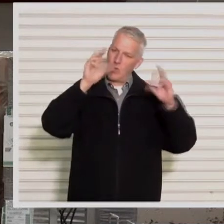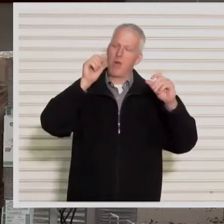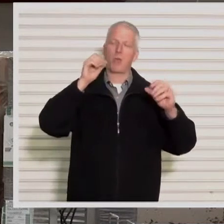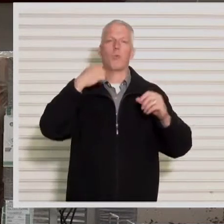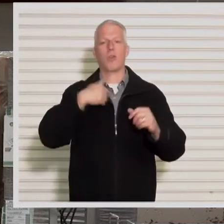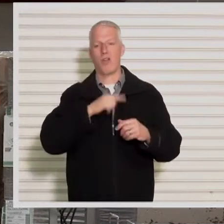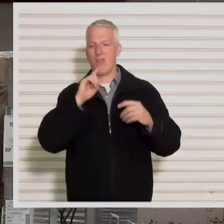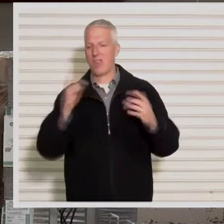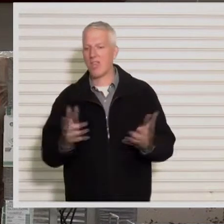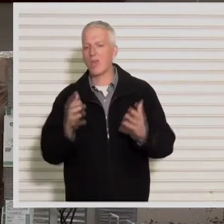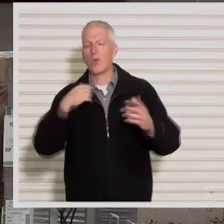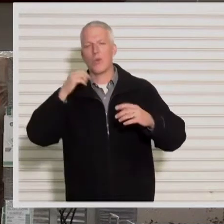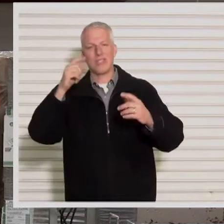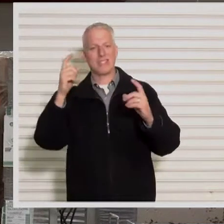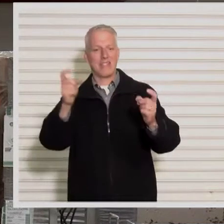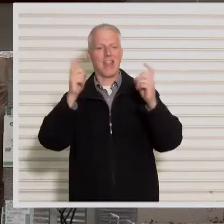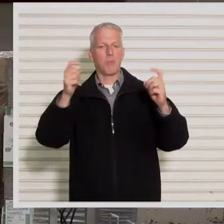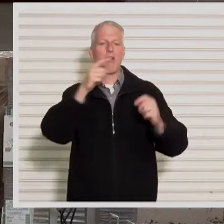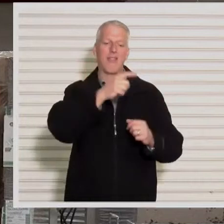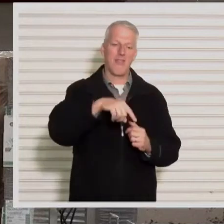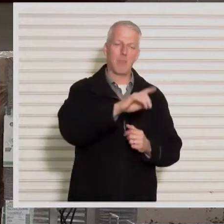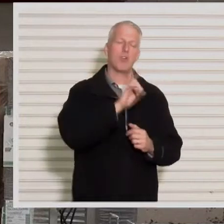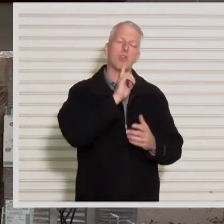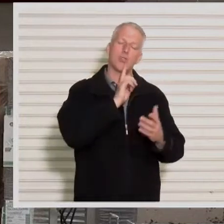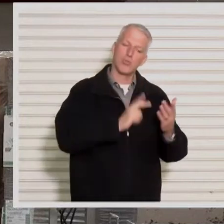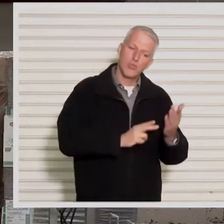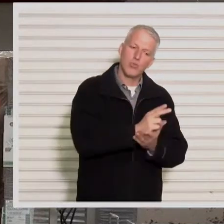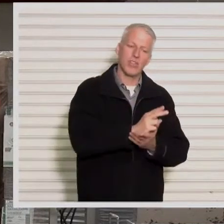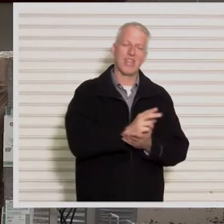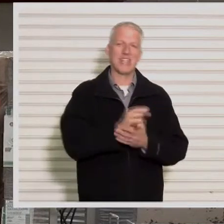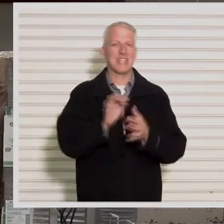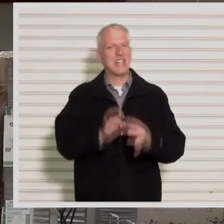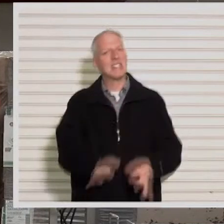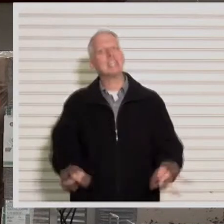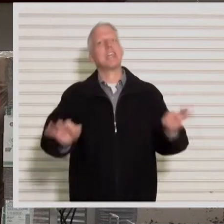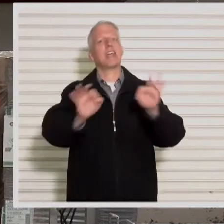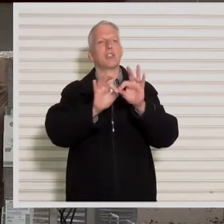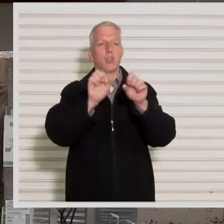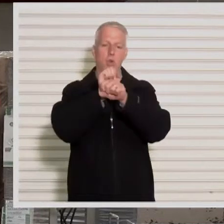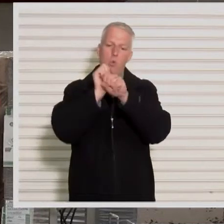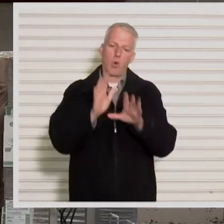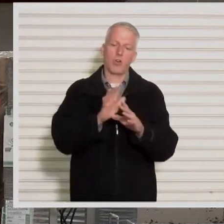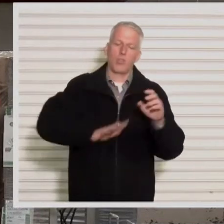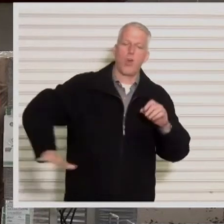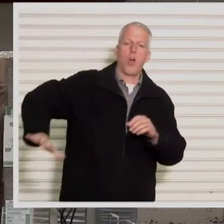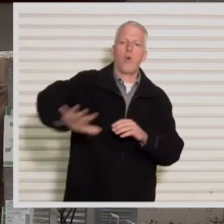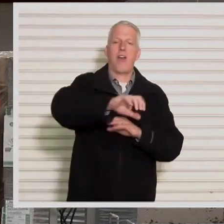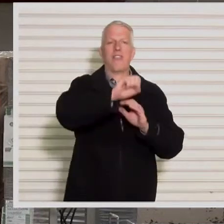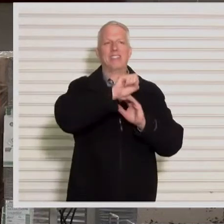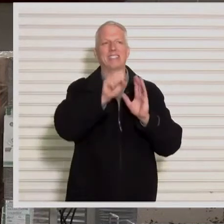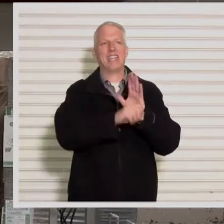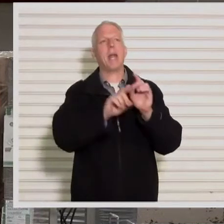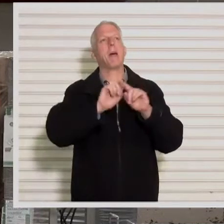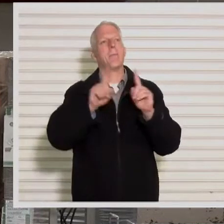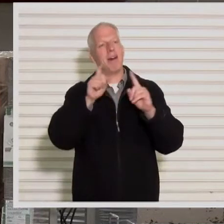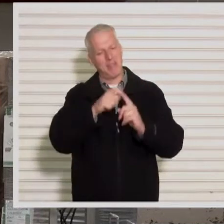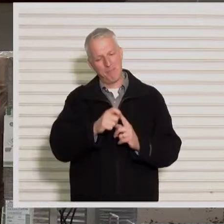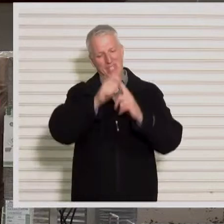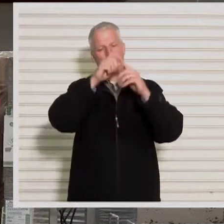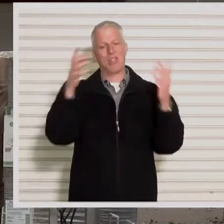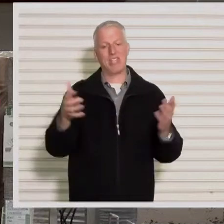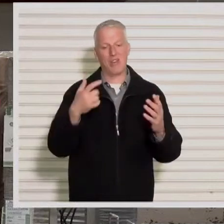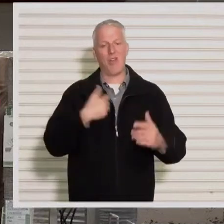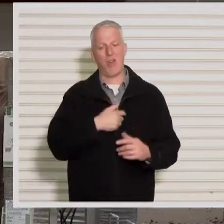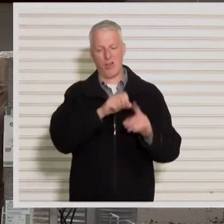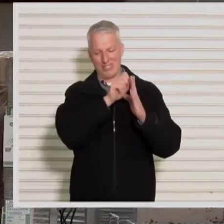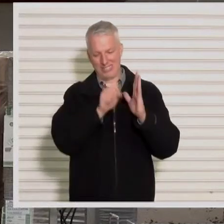them, truly essential workers here in this state and all across this country, but particularly here in our state.